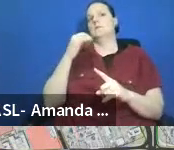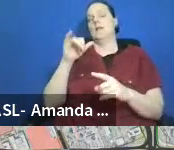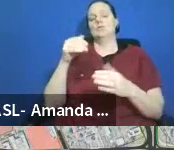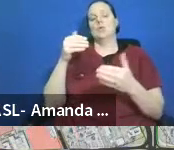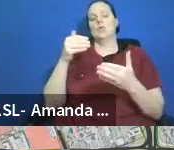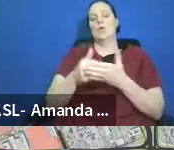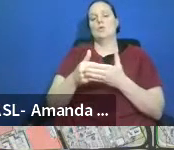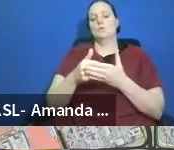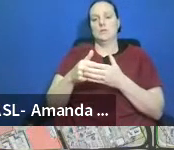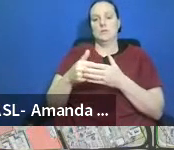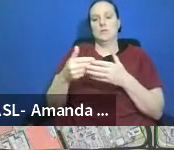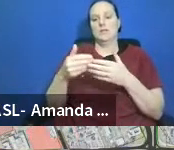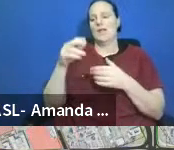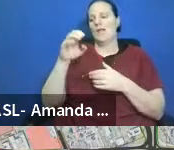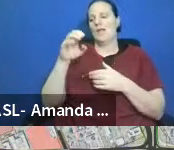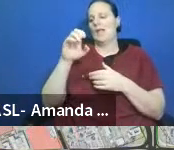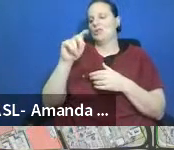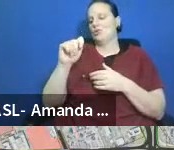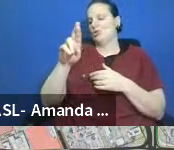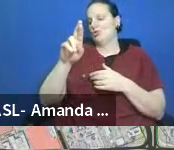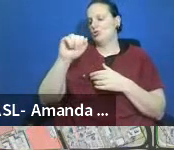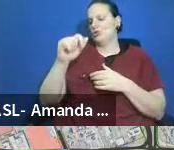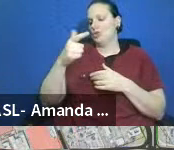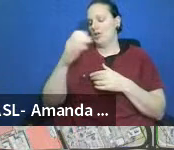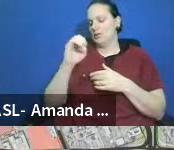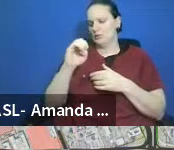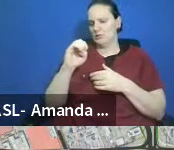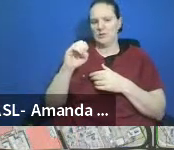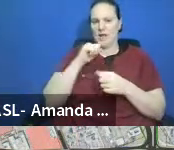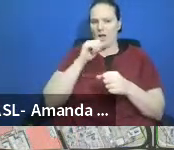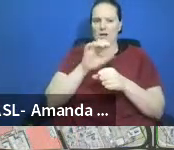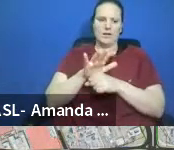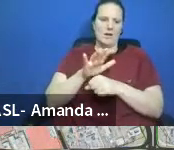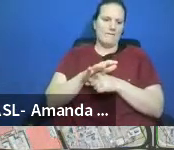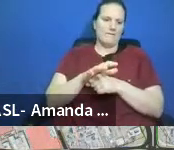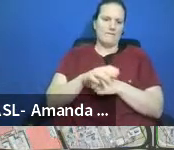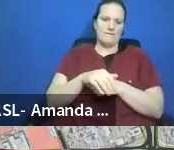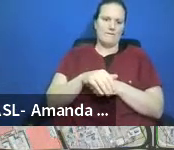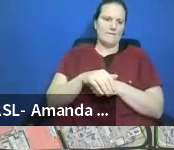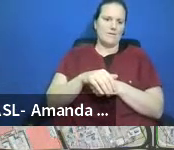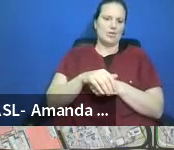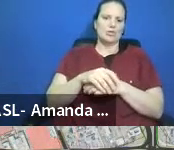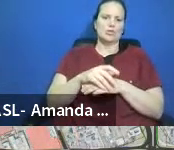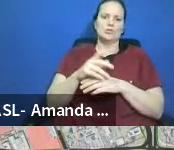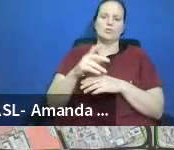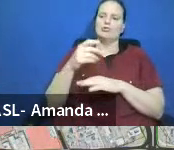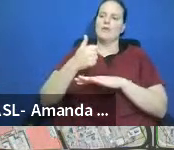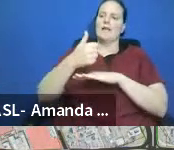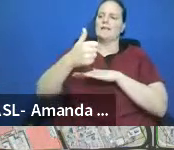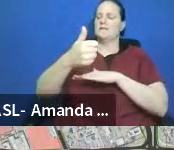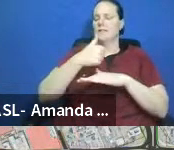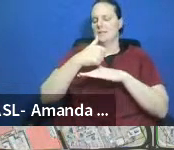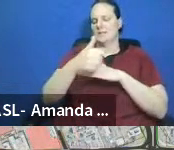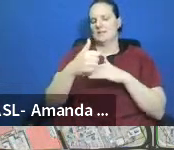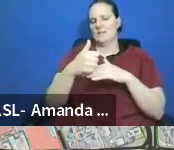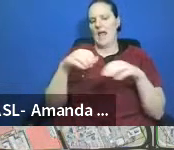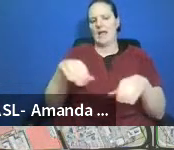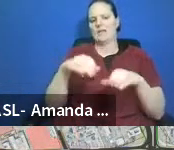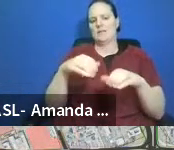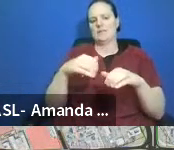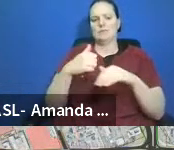spaced interchanges. We have a lack of the mass transit connectivity across the river, as well as the active transportation. We don't